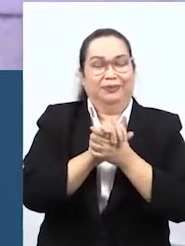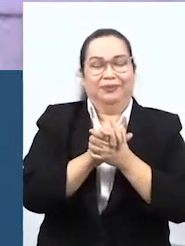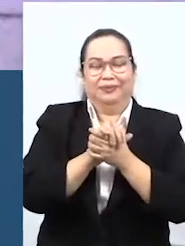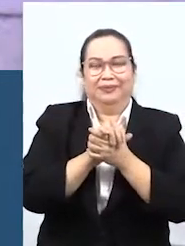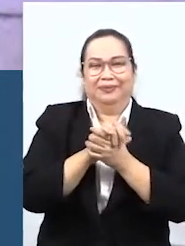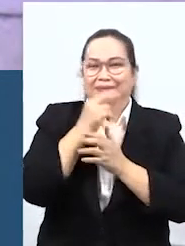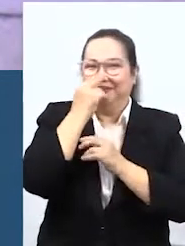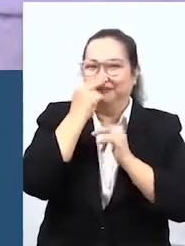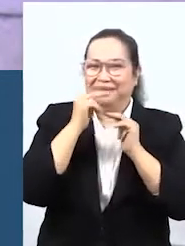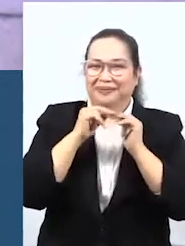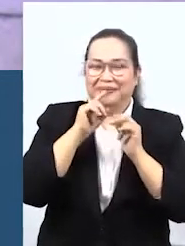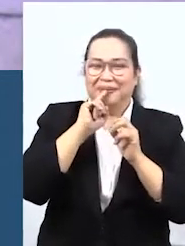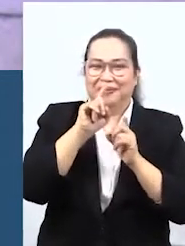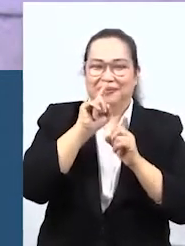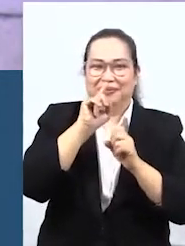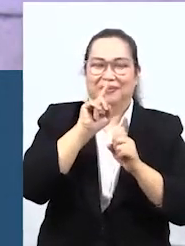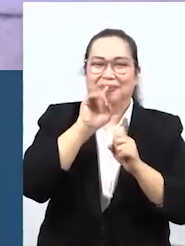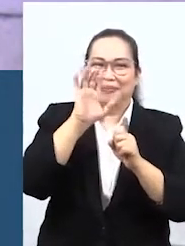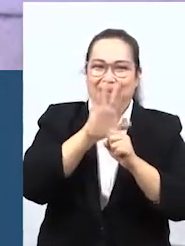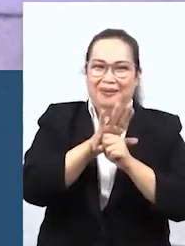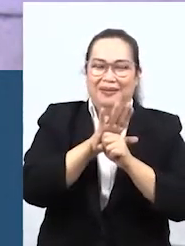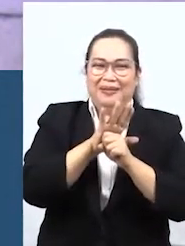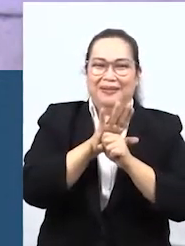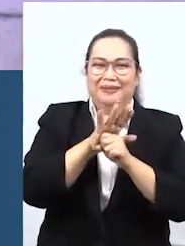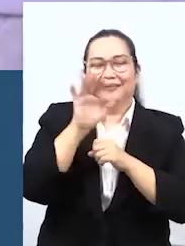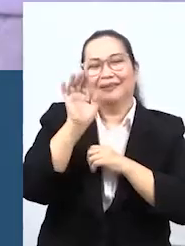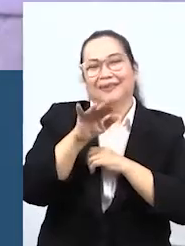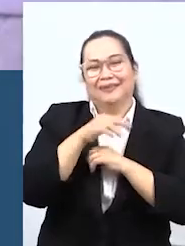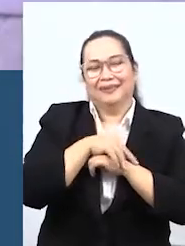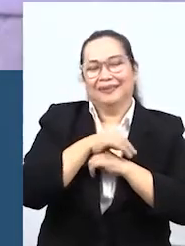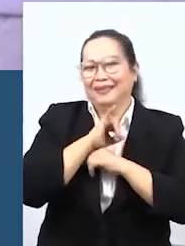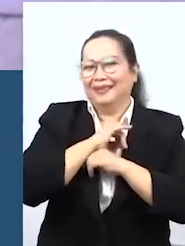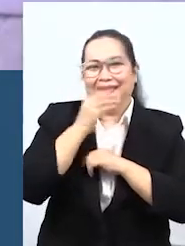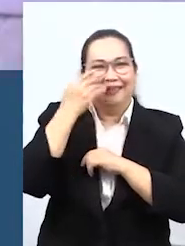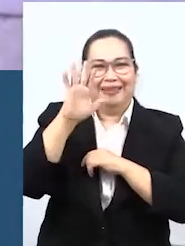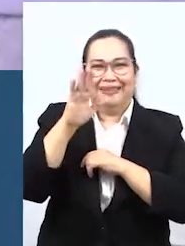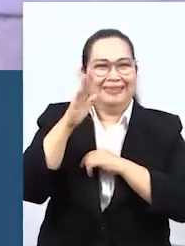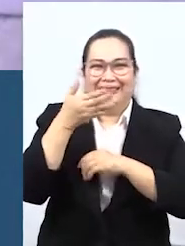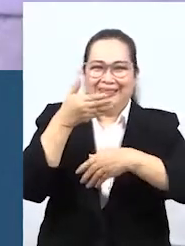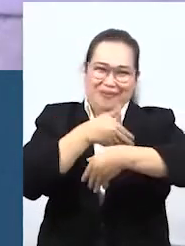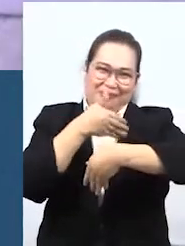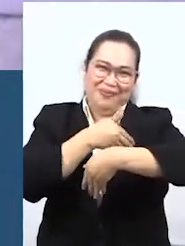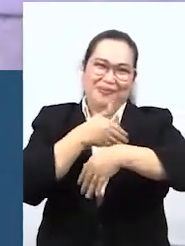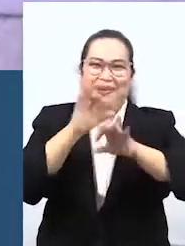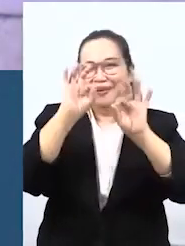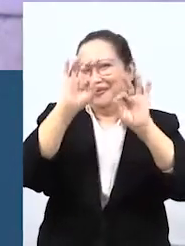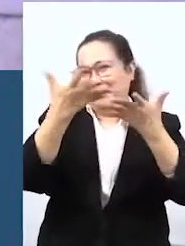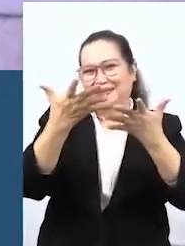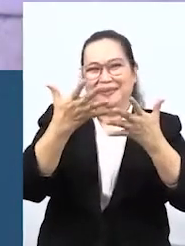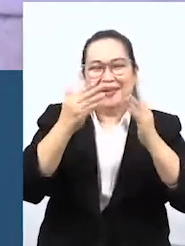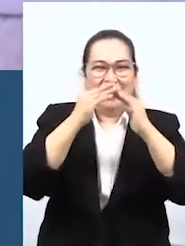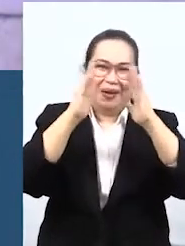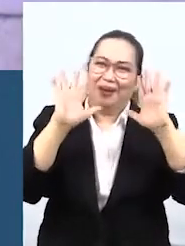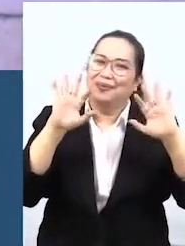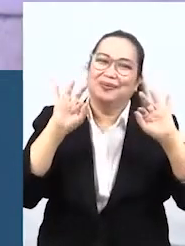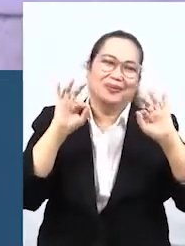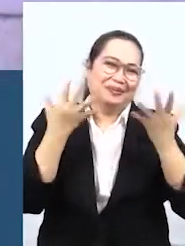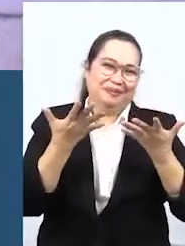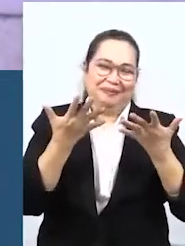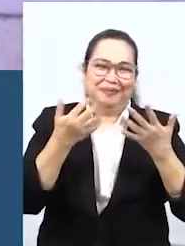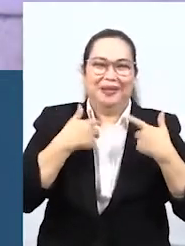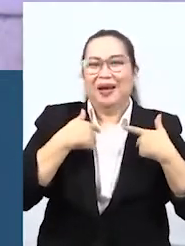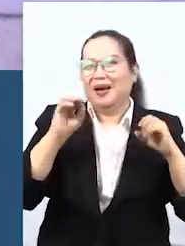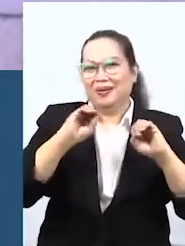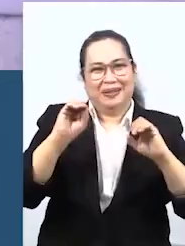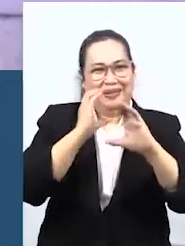very funny yung aking I said I don't have a bank account I don't have a house I don't even have